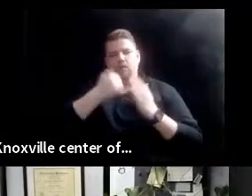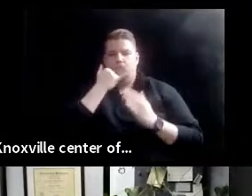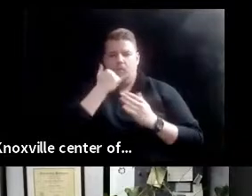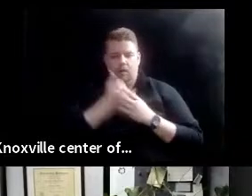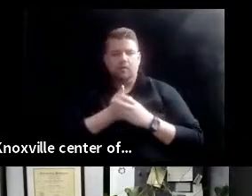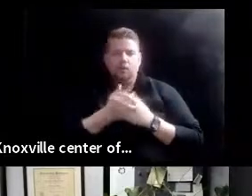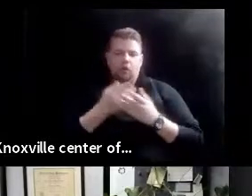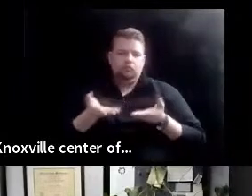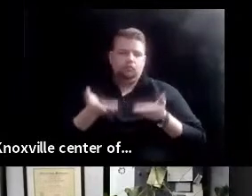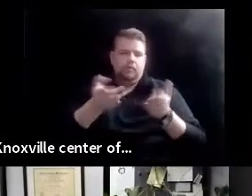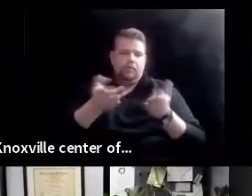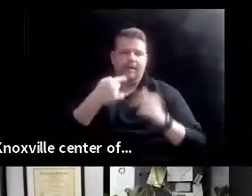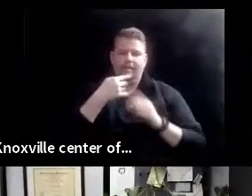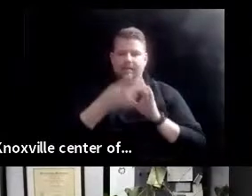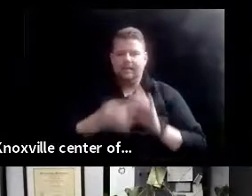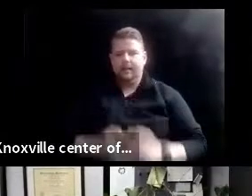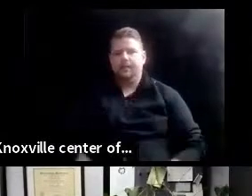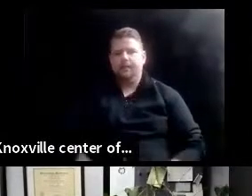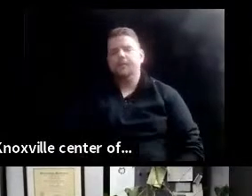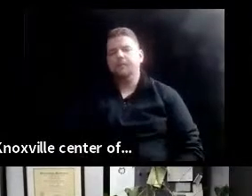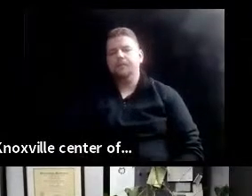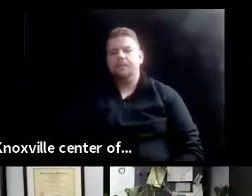say.